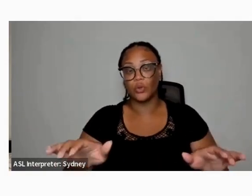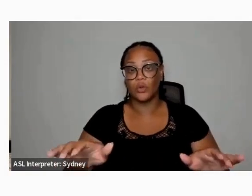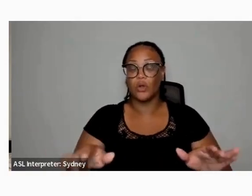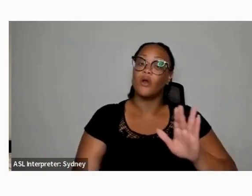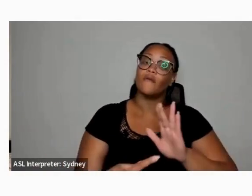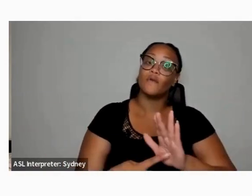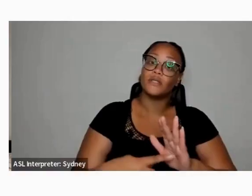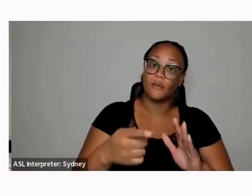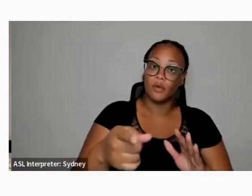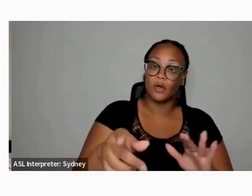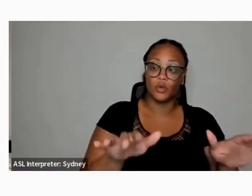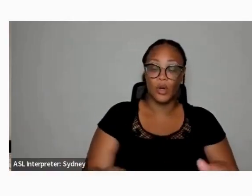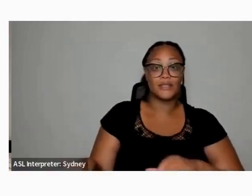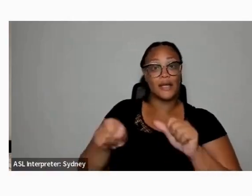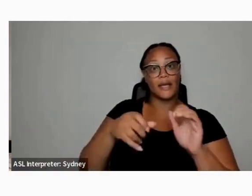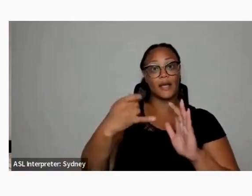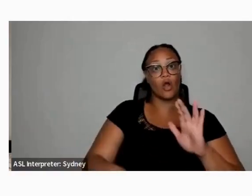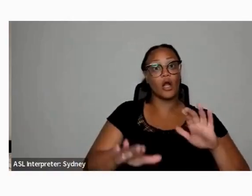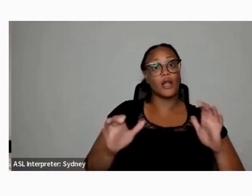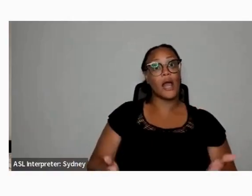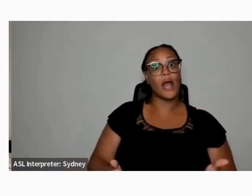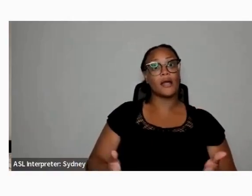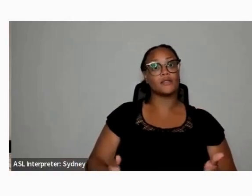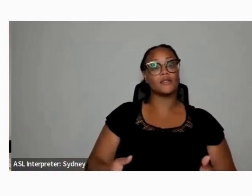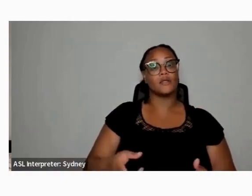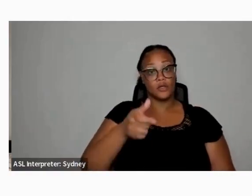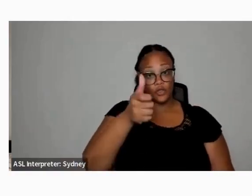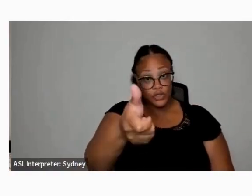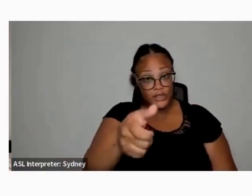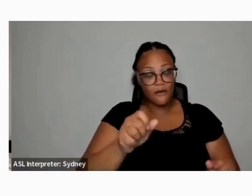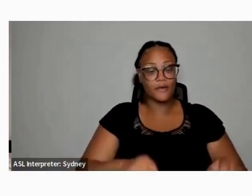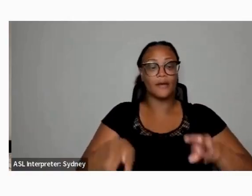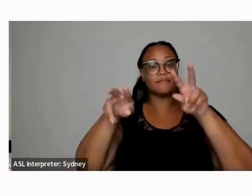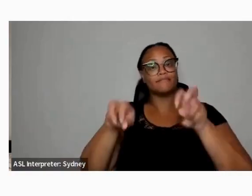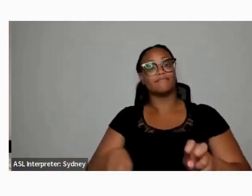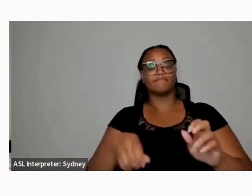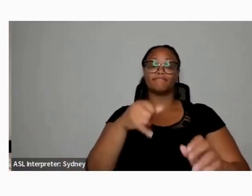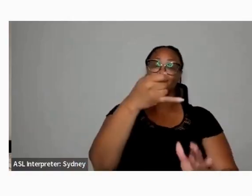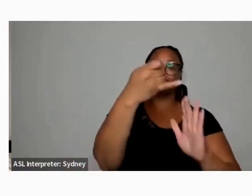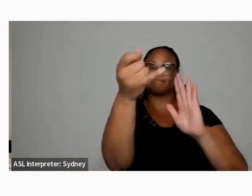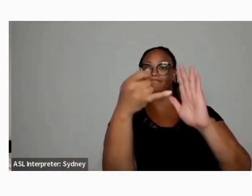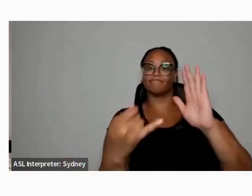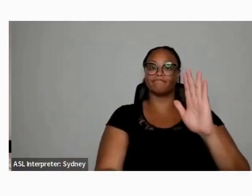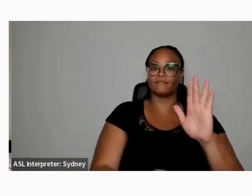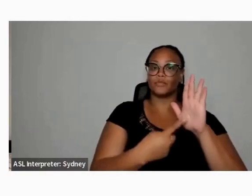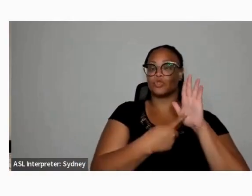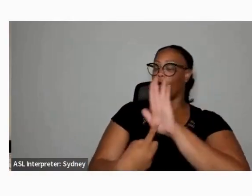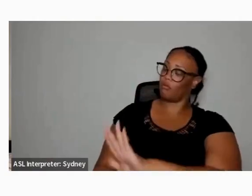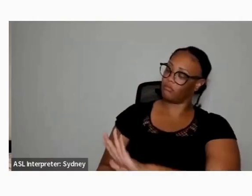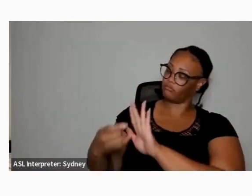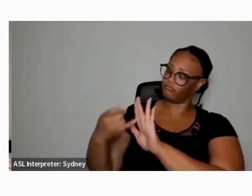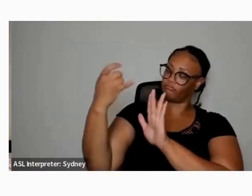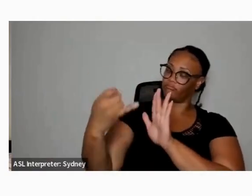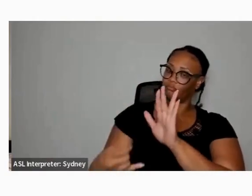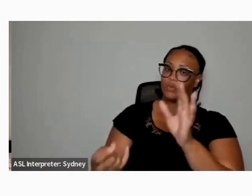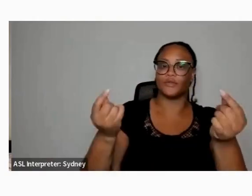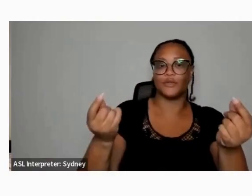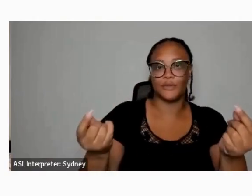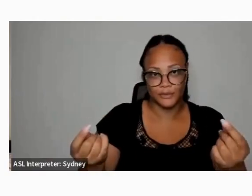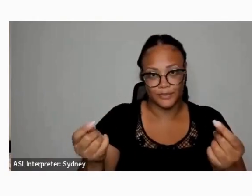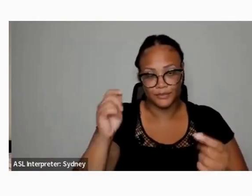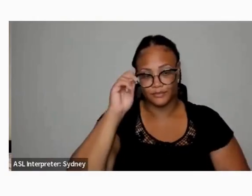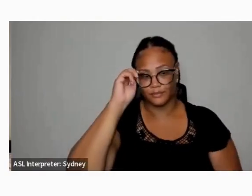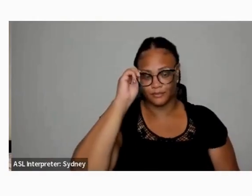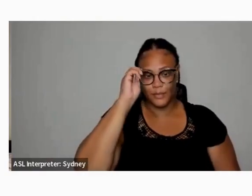class, modeling, what the different skills are you want them to engage in, and then guiding them through that